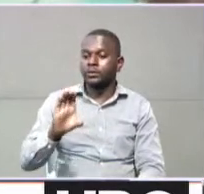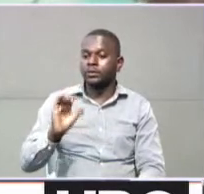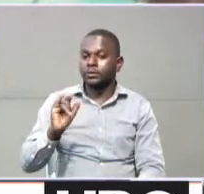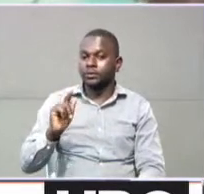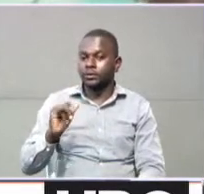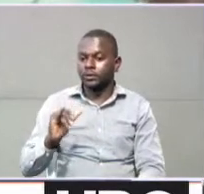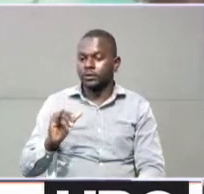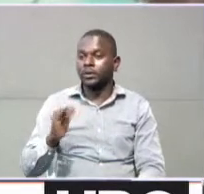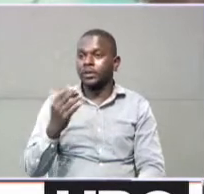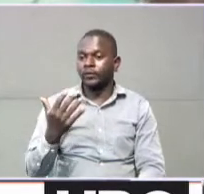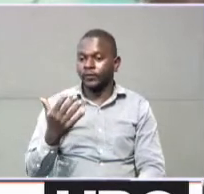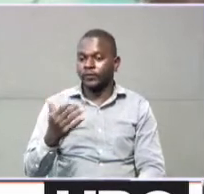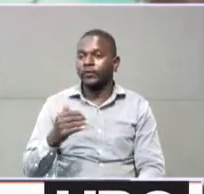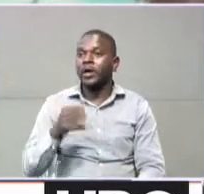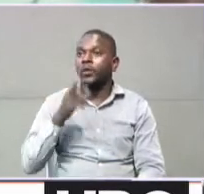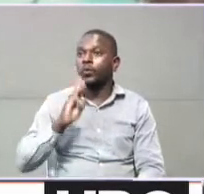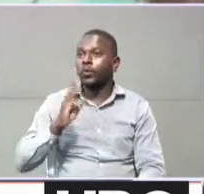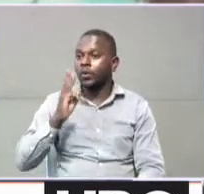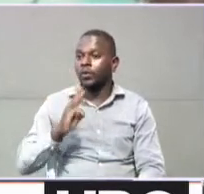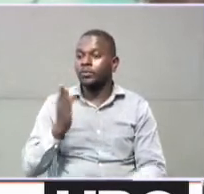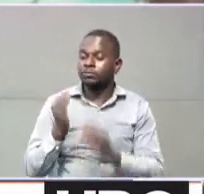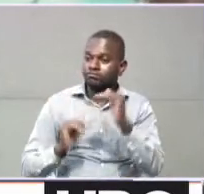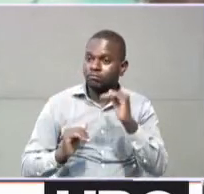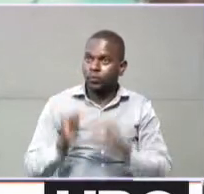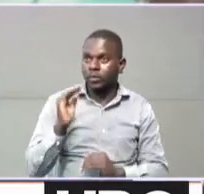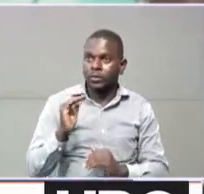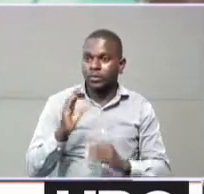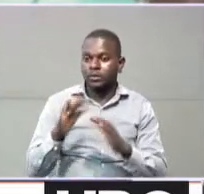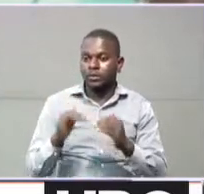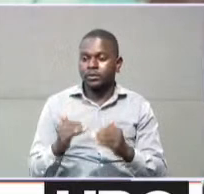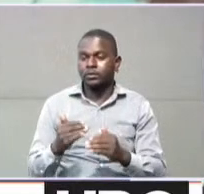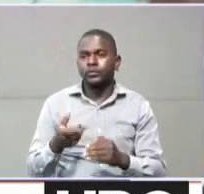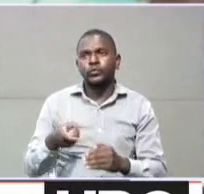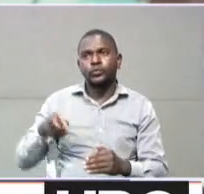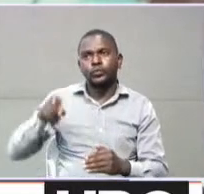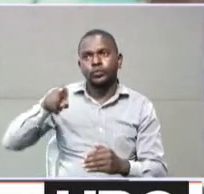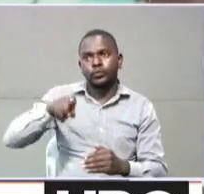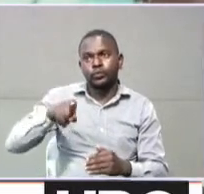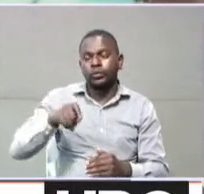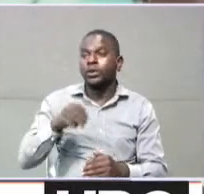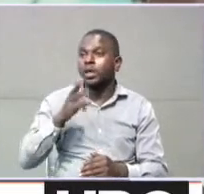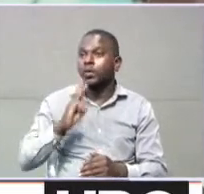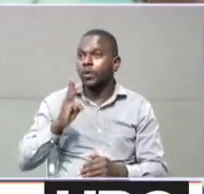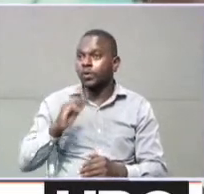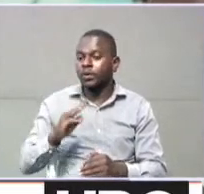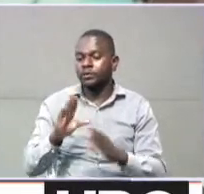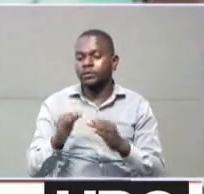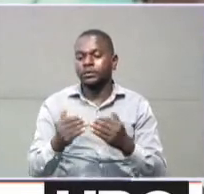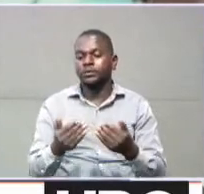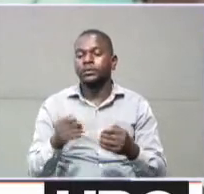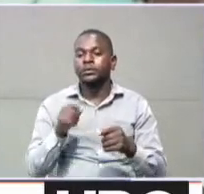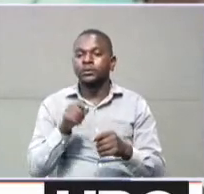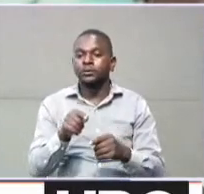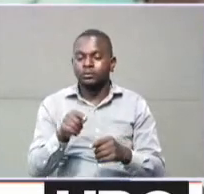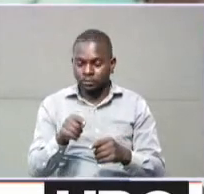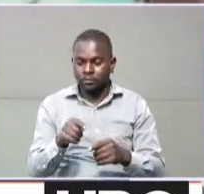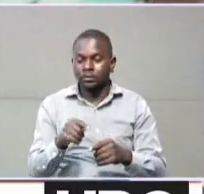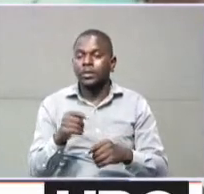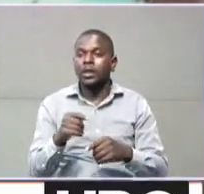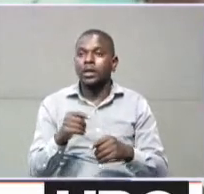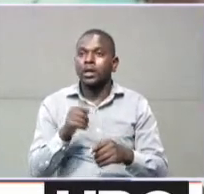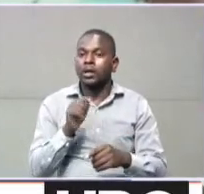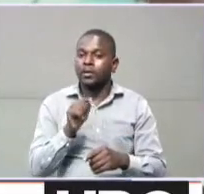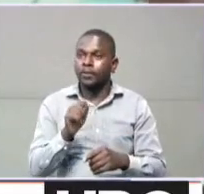5 gene was due to excessive adulteration of the gene with methanol which was found to